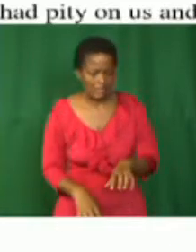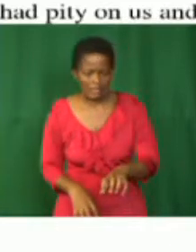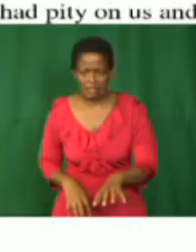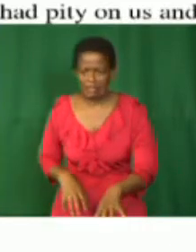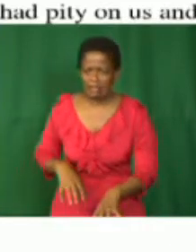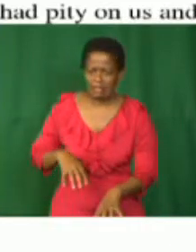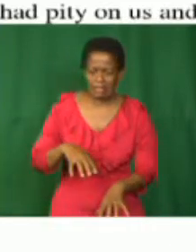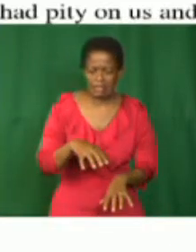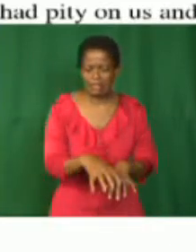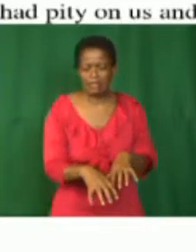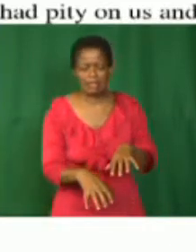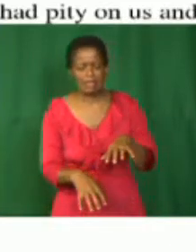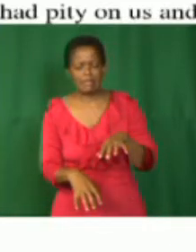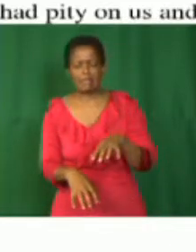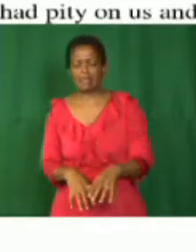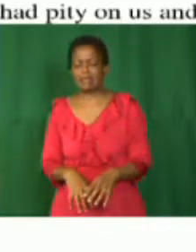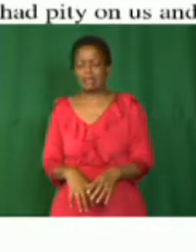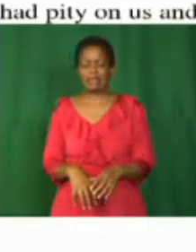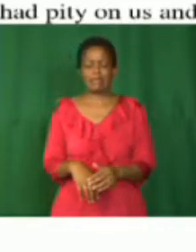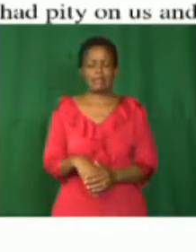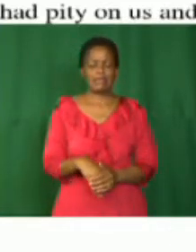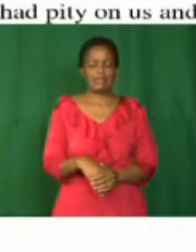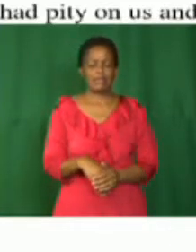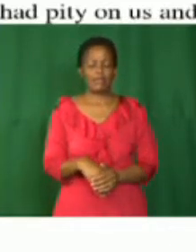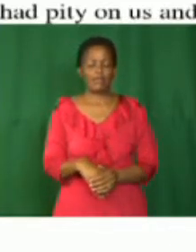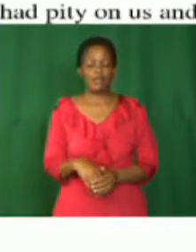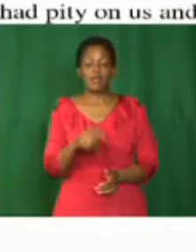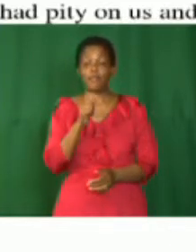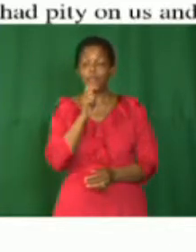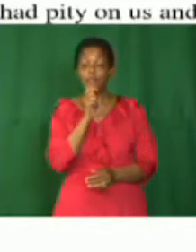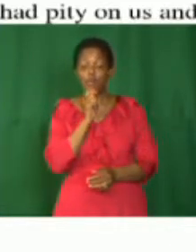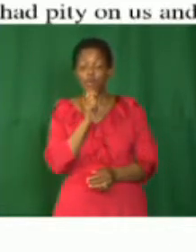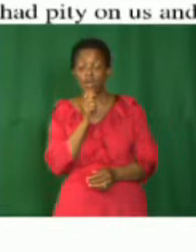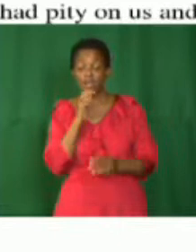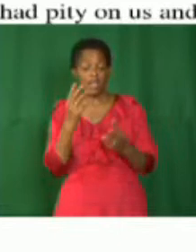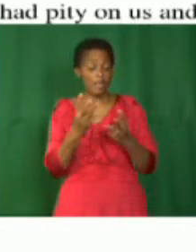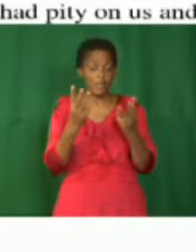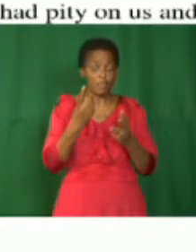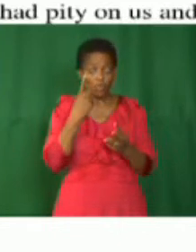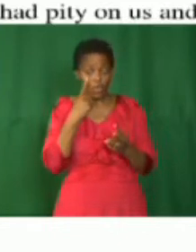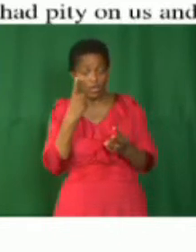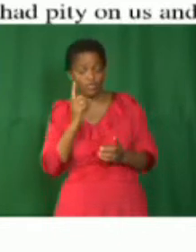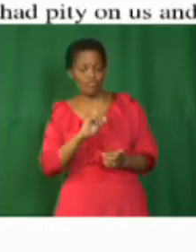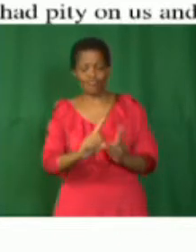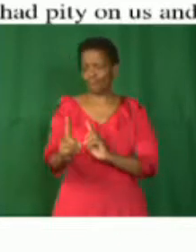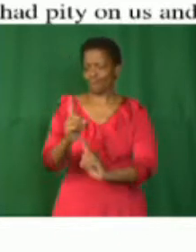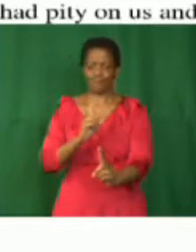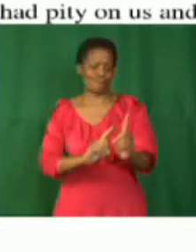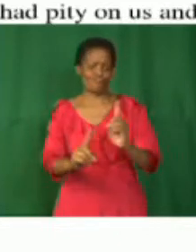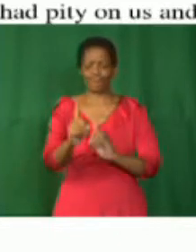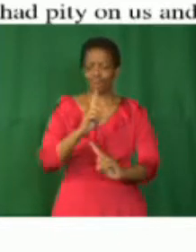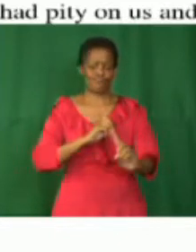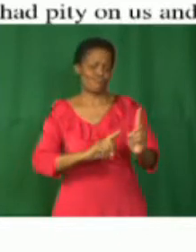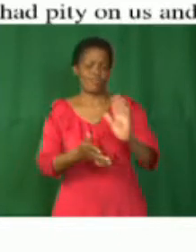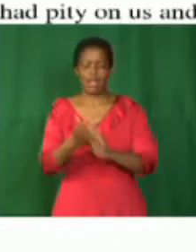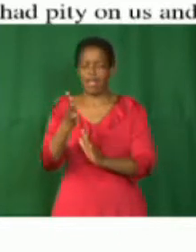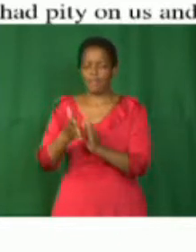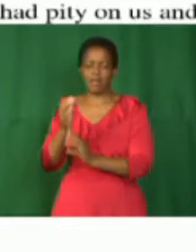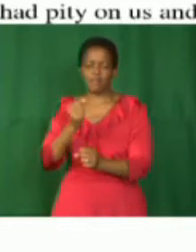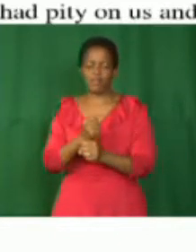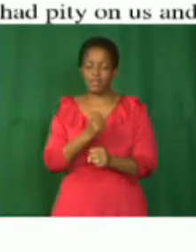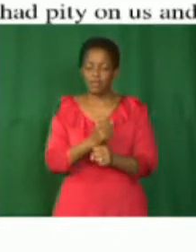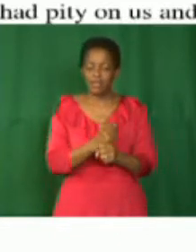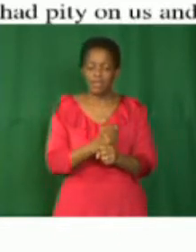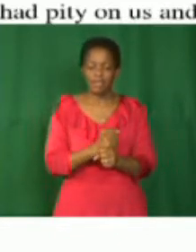reached the side of the road. As it was morning, many people were rushing to work. We tried to speak to us for help, but